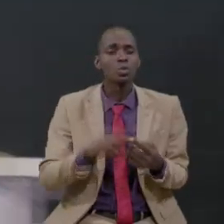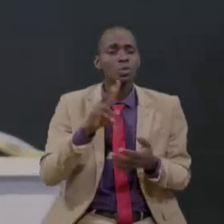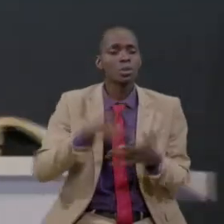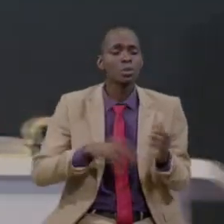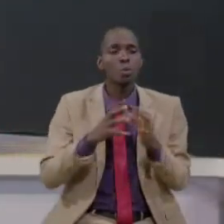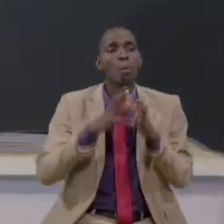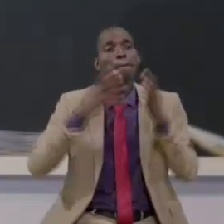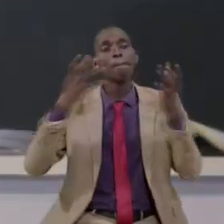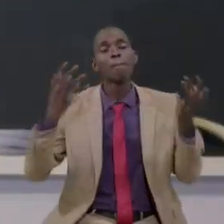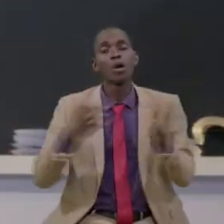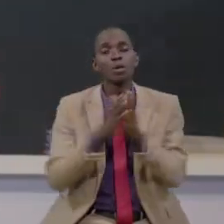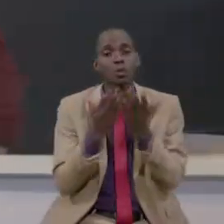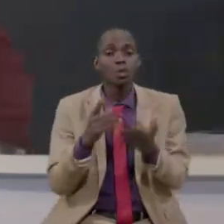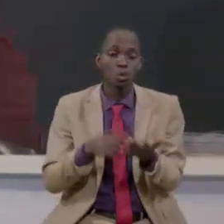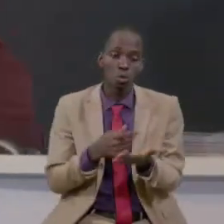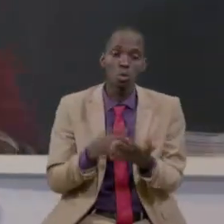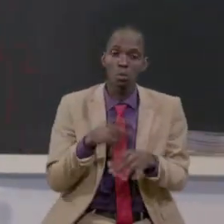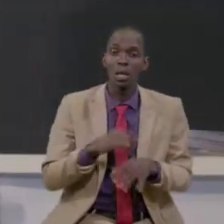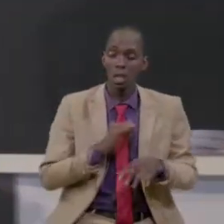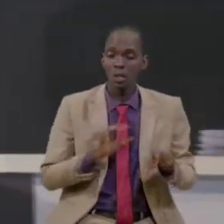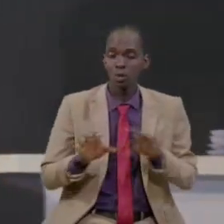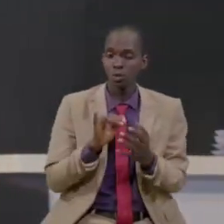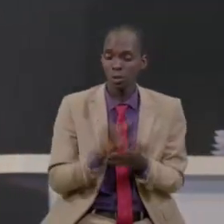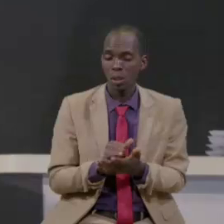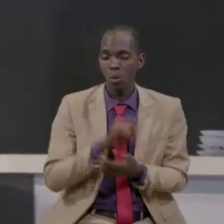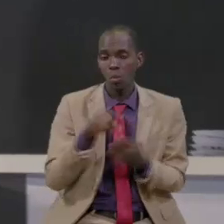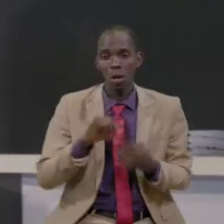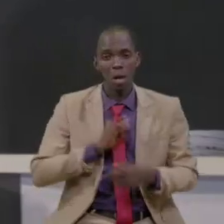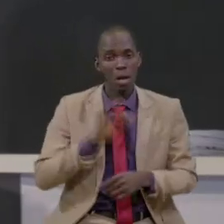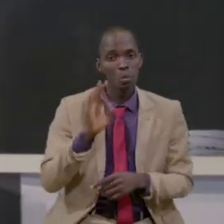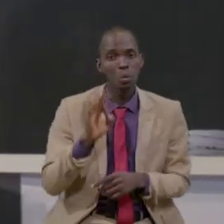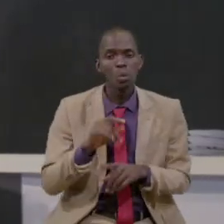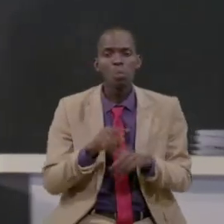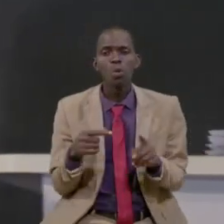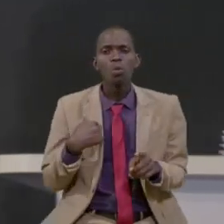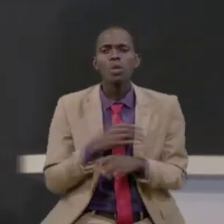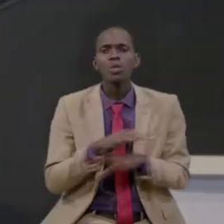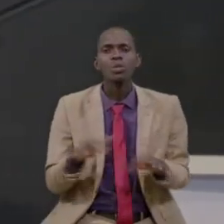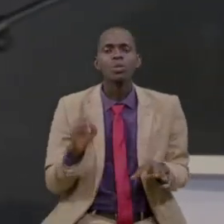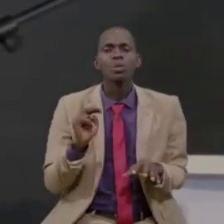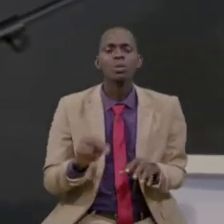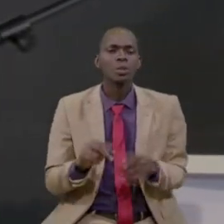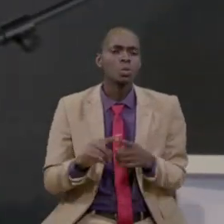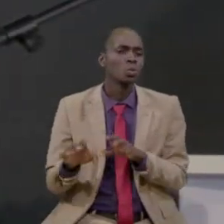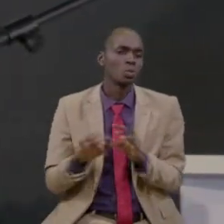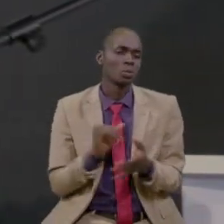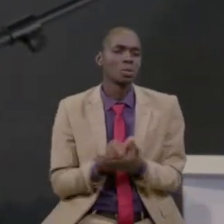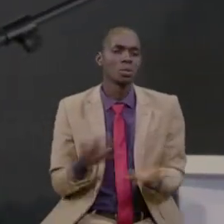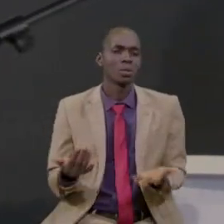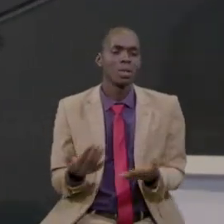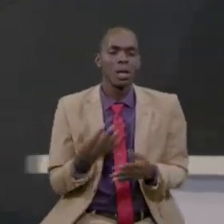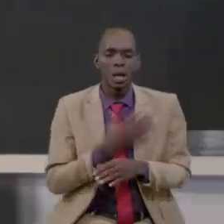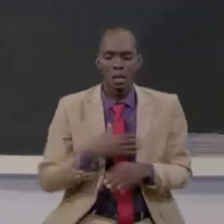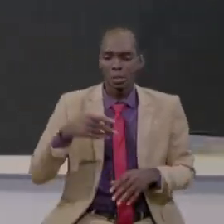do that if I'm teaching, but we don't have to do that. And then he concluded by saying, you